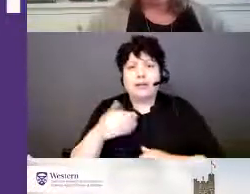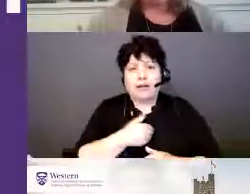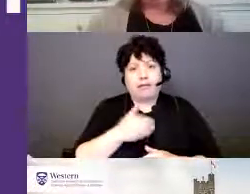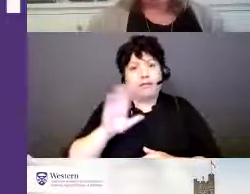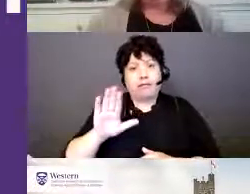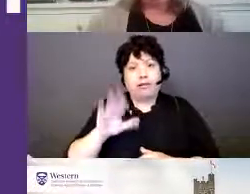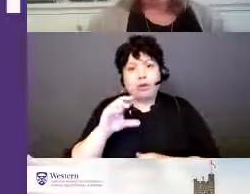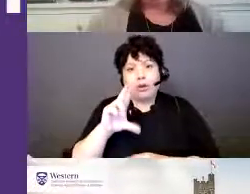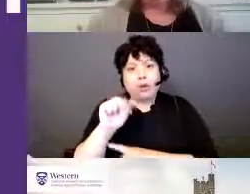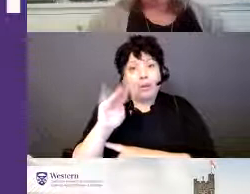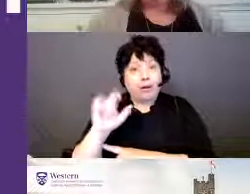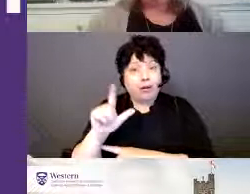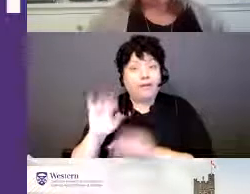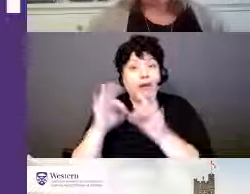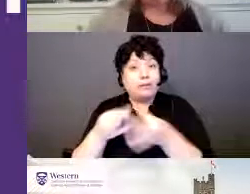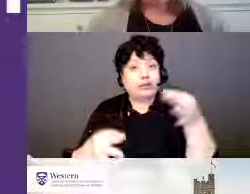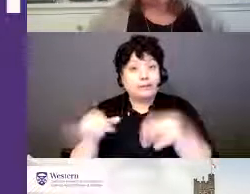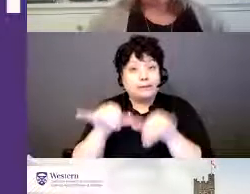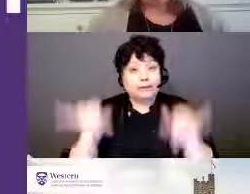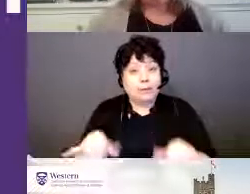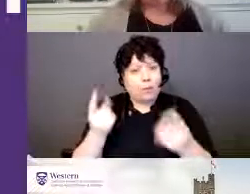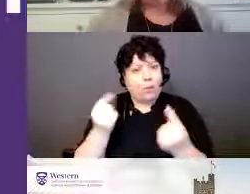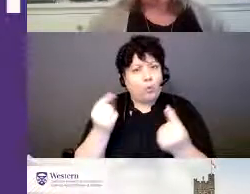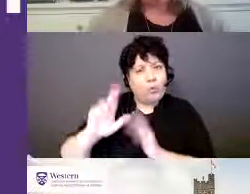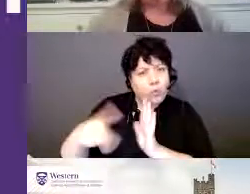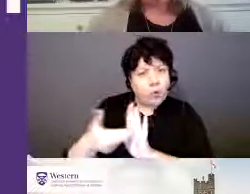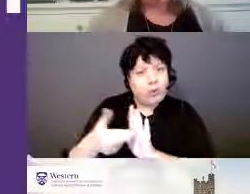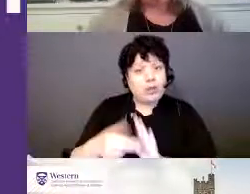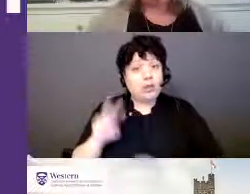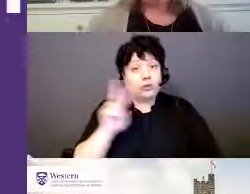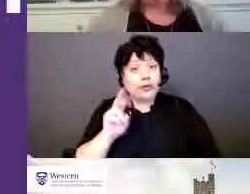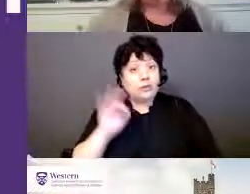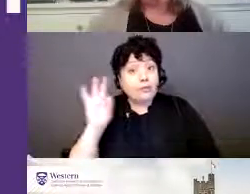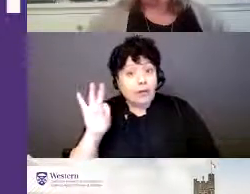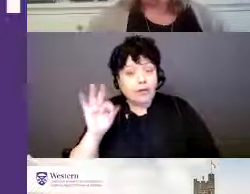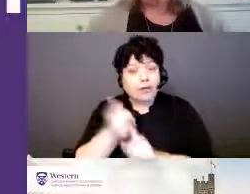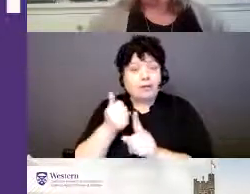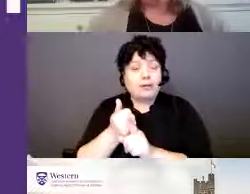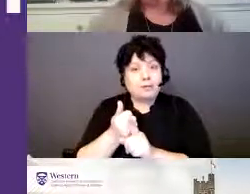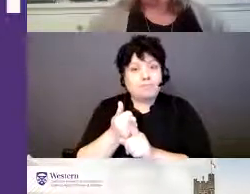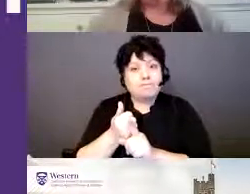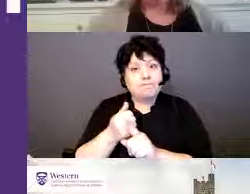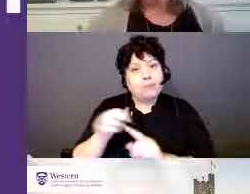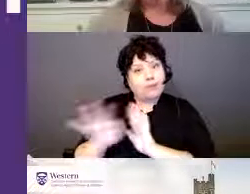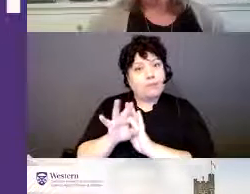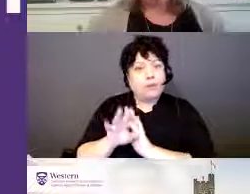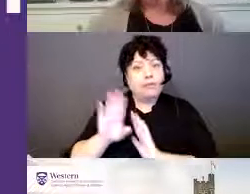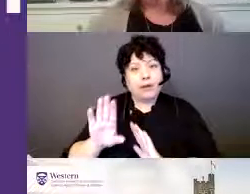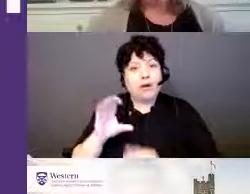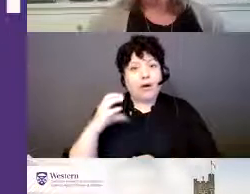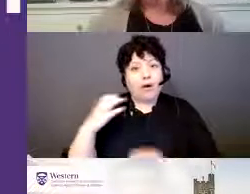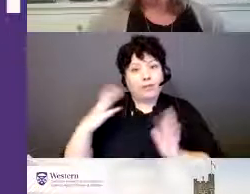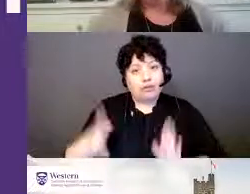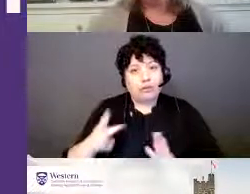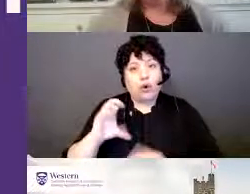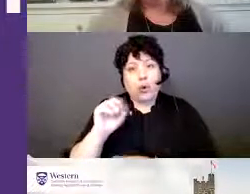and family justice systems. He was also in 2009, he was named an officer in the Order of Canada by